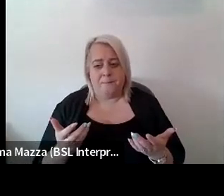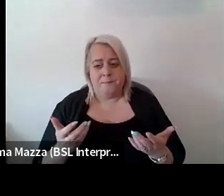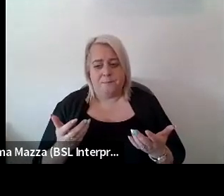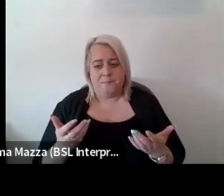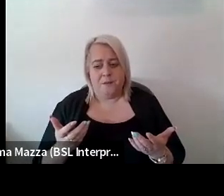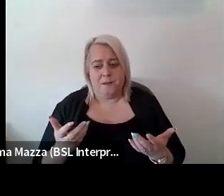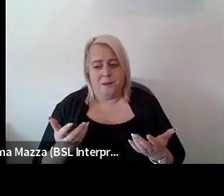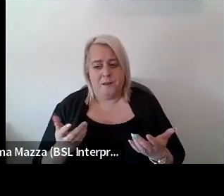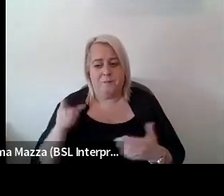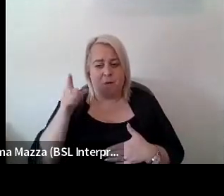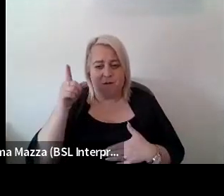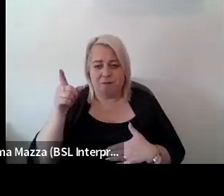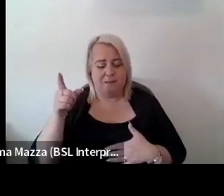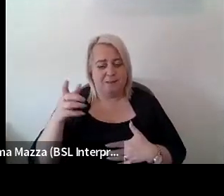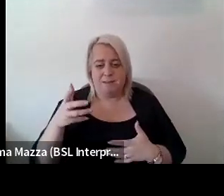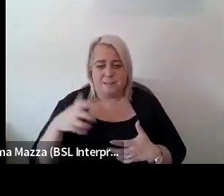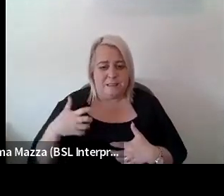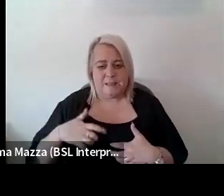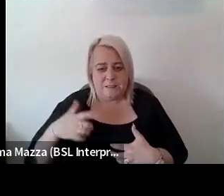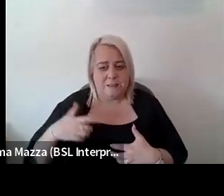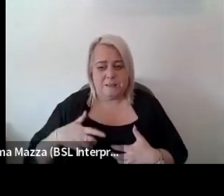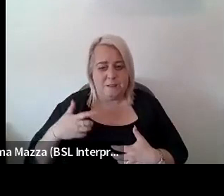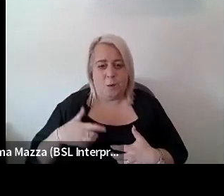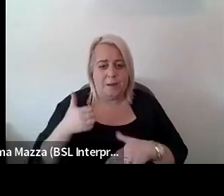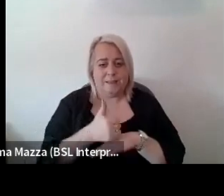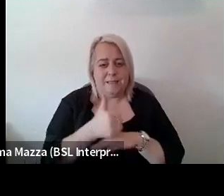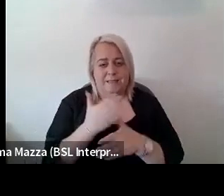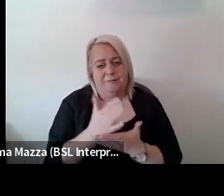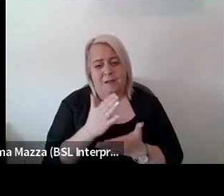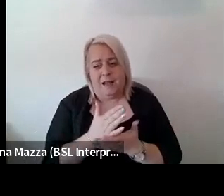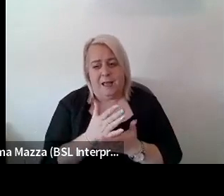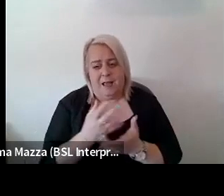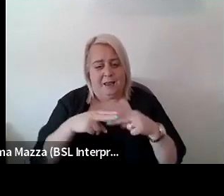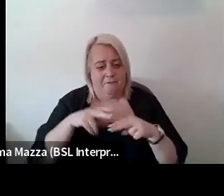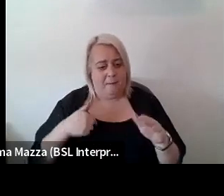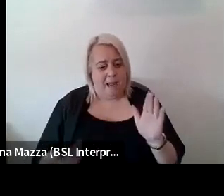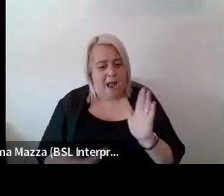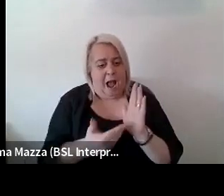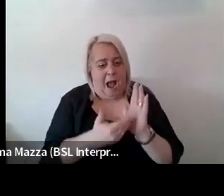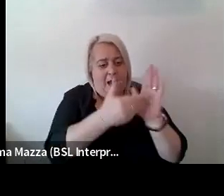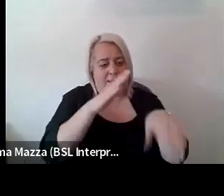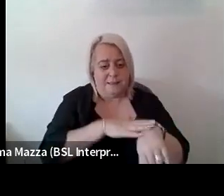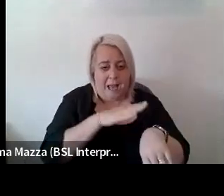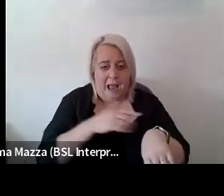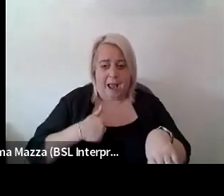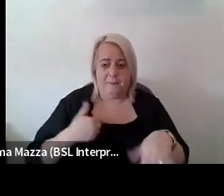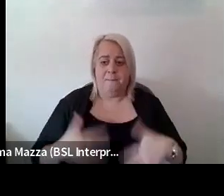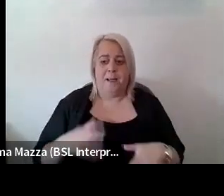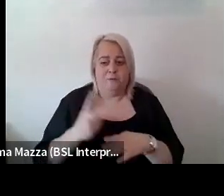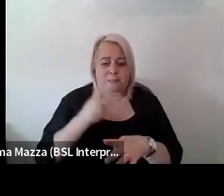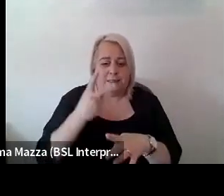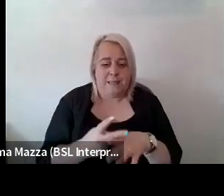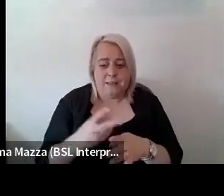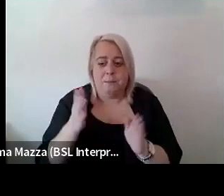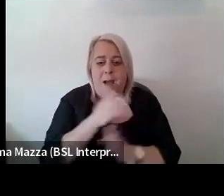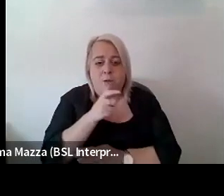persistent annoying, and it's more than annoying. You know, if I add up the time that I spend resetting passwords in a week, I